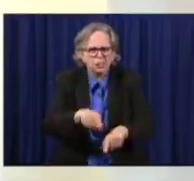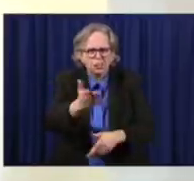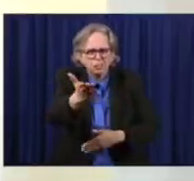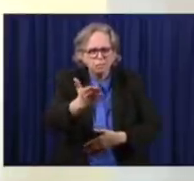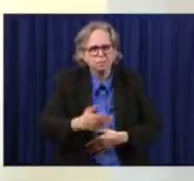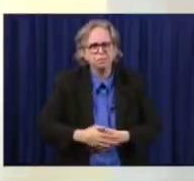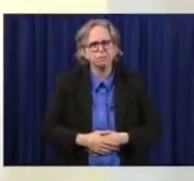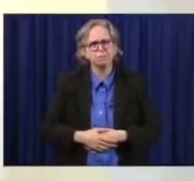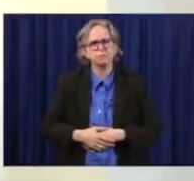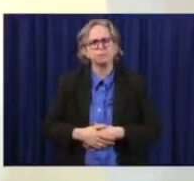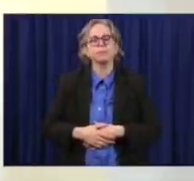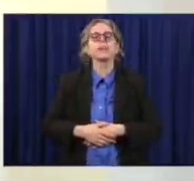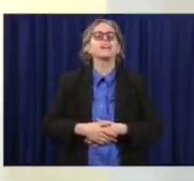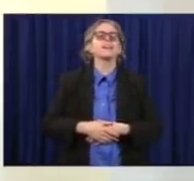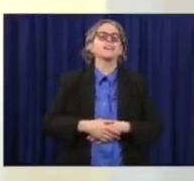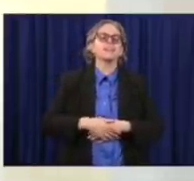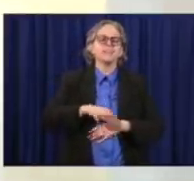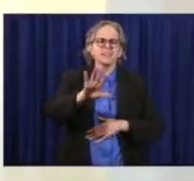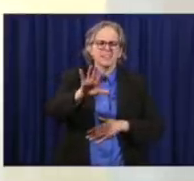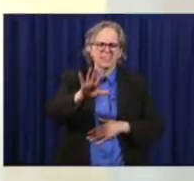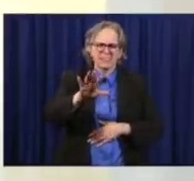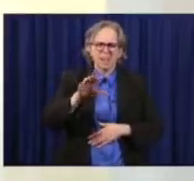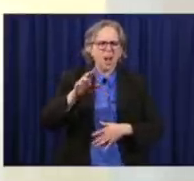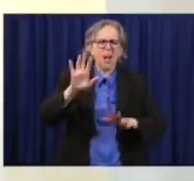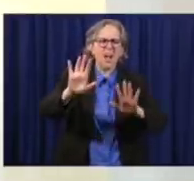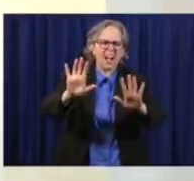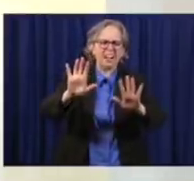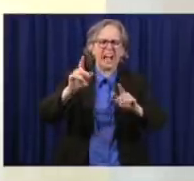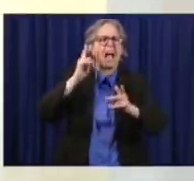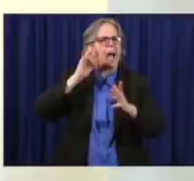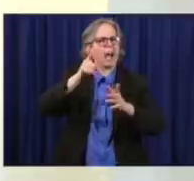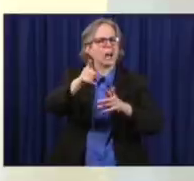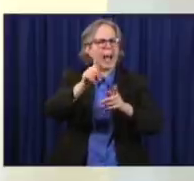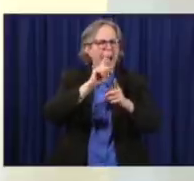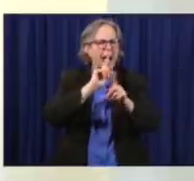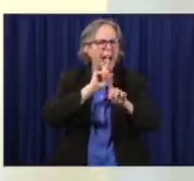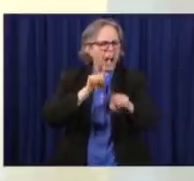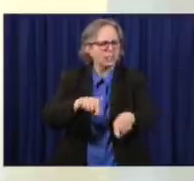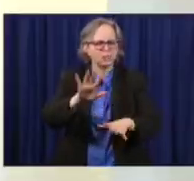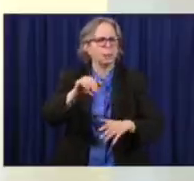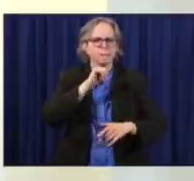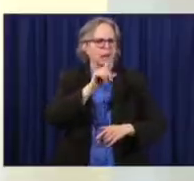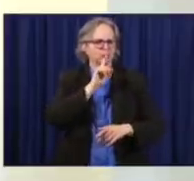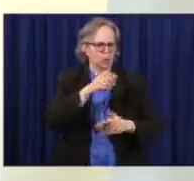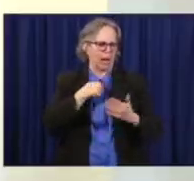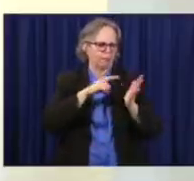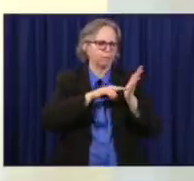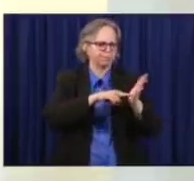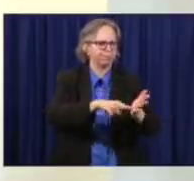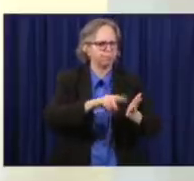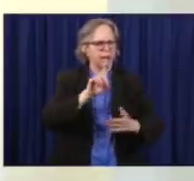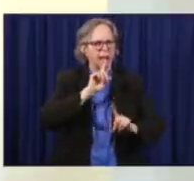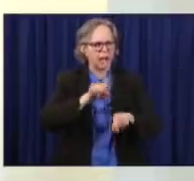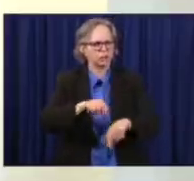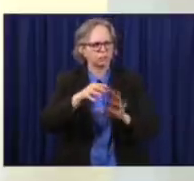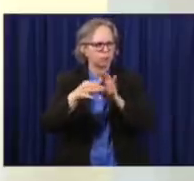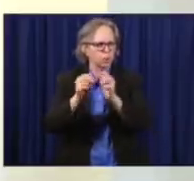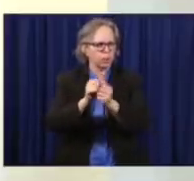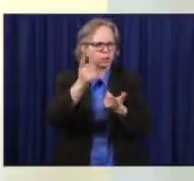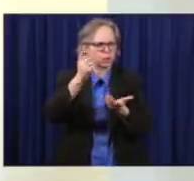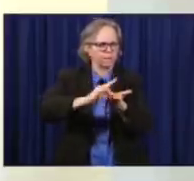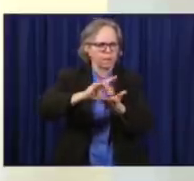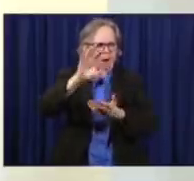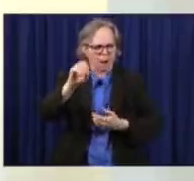They're not telling pharmacists how they'll be paid. I will check into that for you because I'm not sure if they are represented. They should